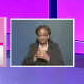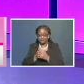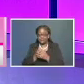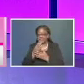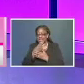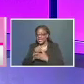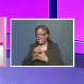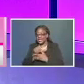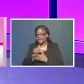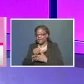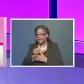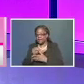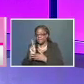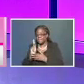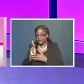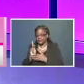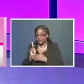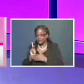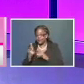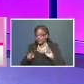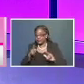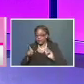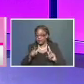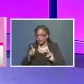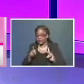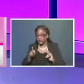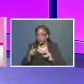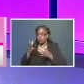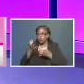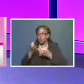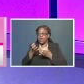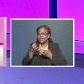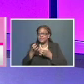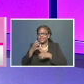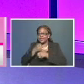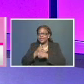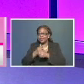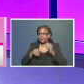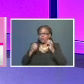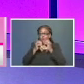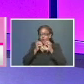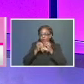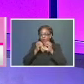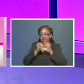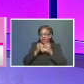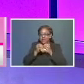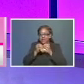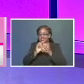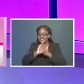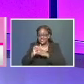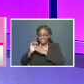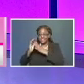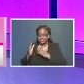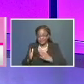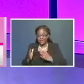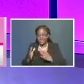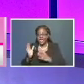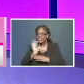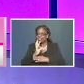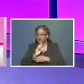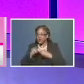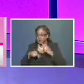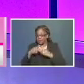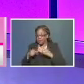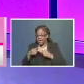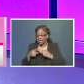And public service workers awaiting the status of their promotions could receive confirmation as early as month's end. This news as